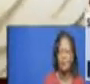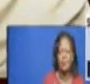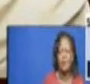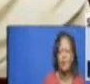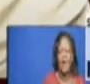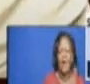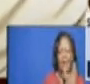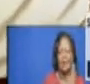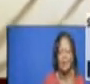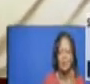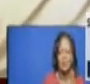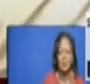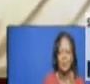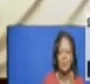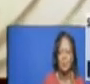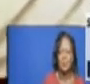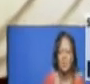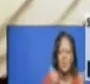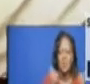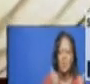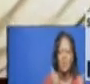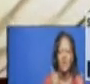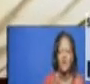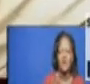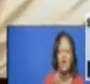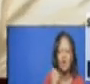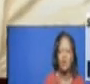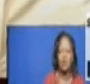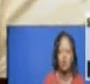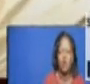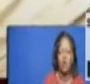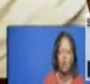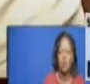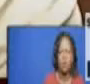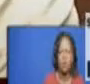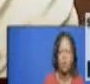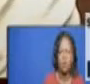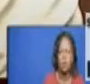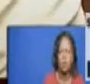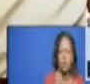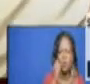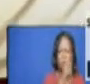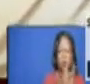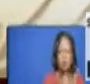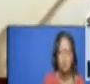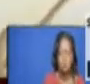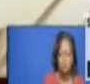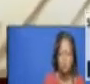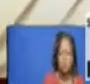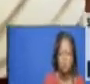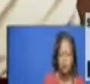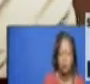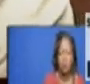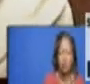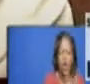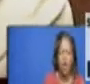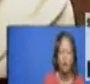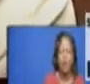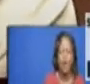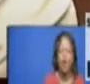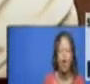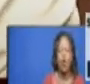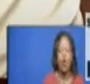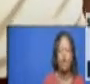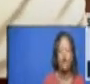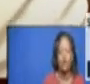thereafter, my first job was a state counsel at the Office of the Attorney